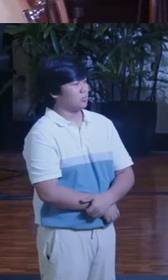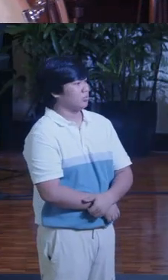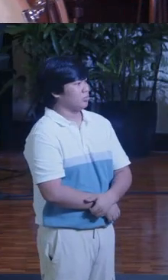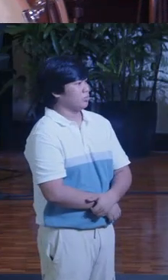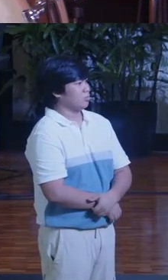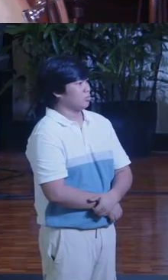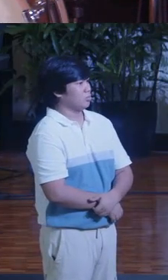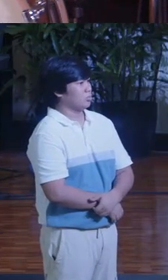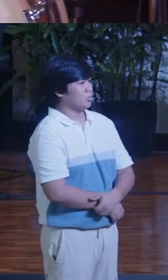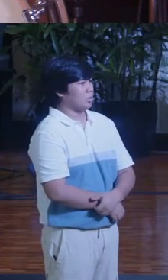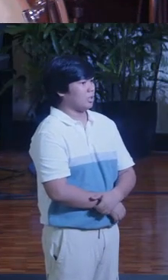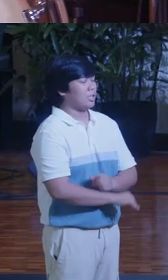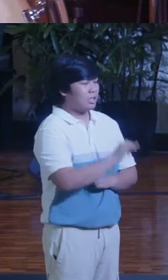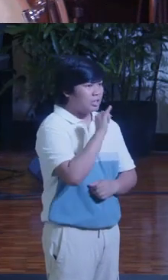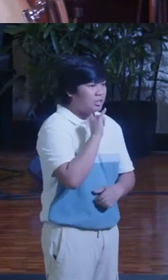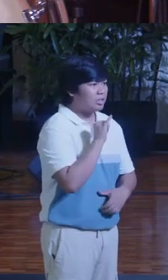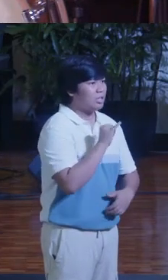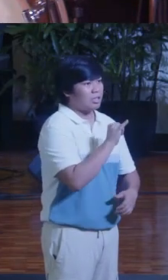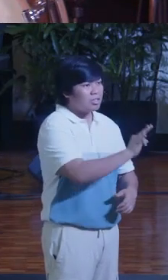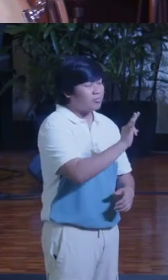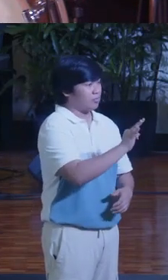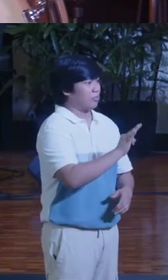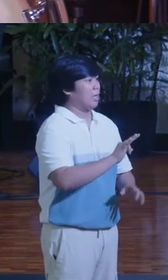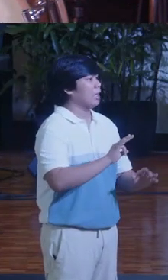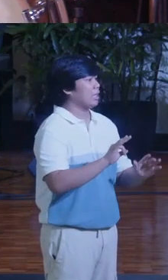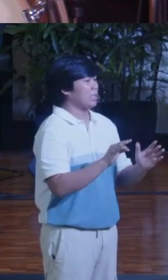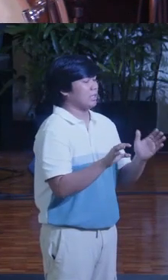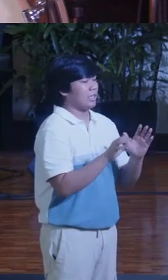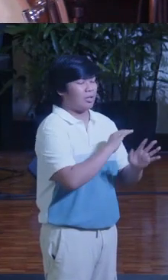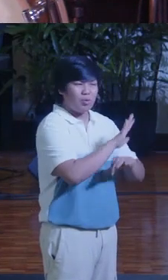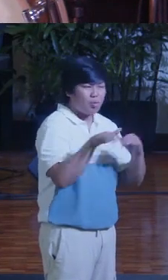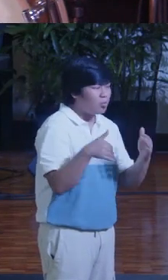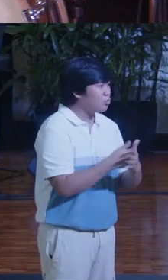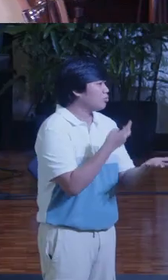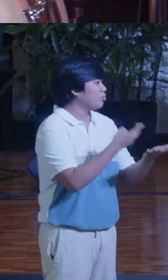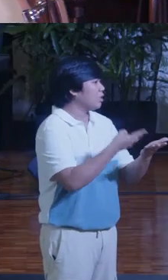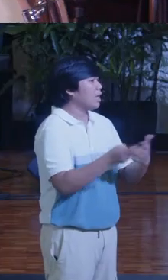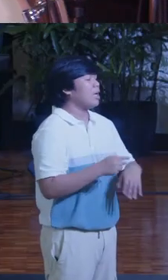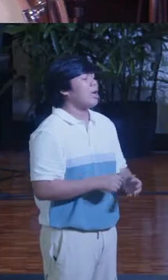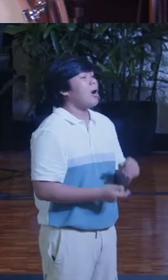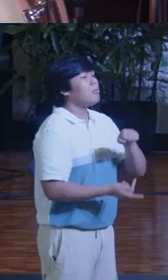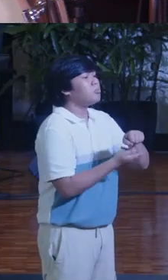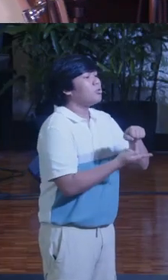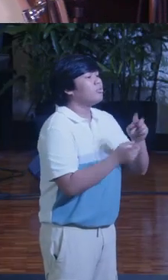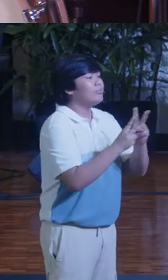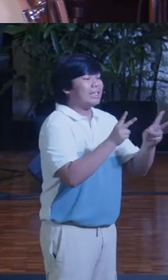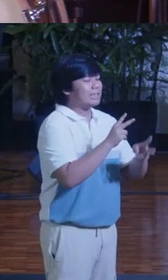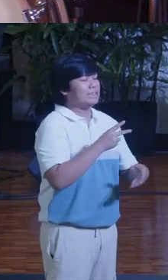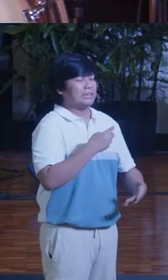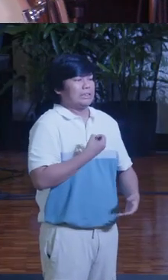in vain? If indeed it was in vain. Takot na talaga si Pablo.